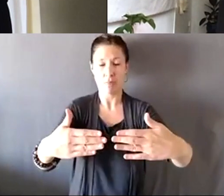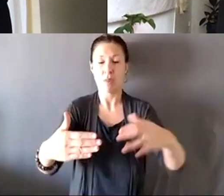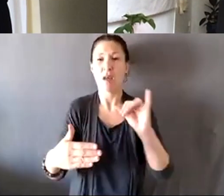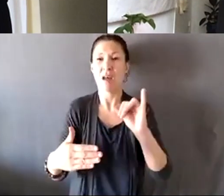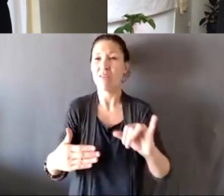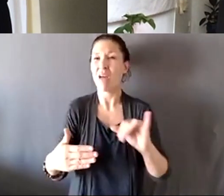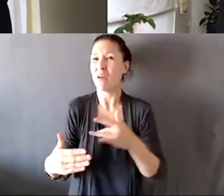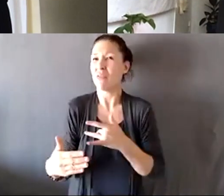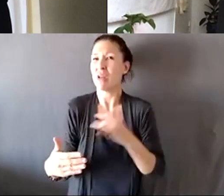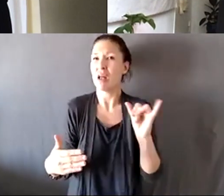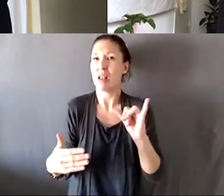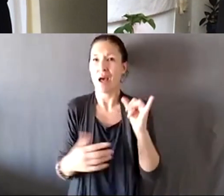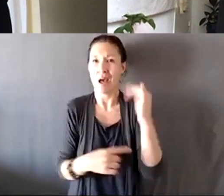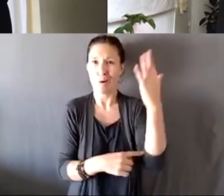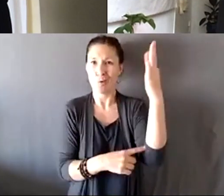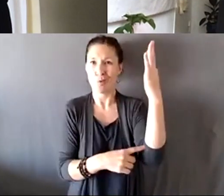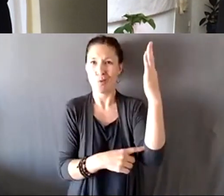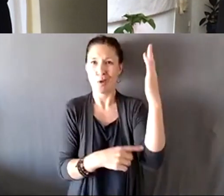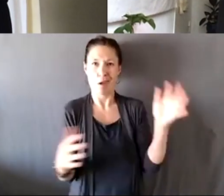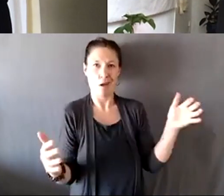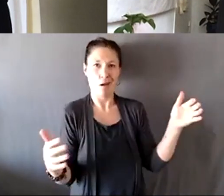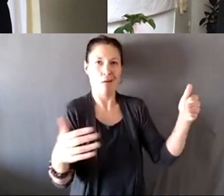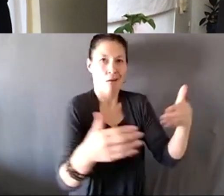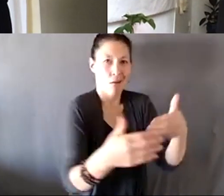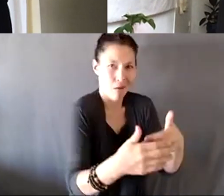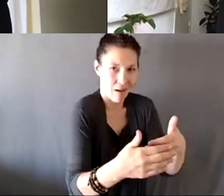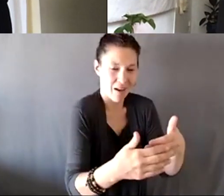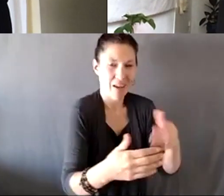This is also called tree hugging pose.